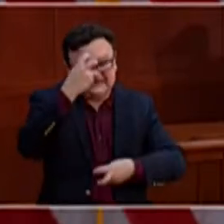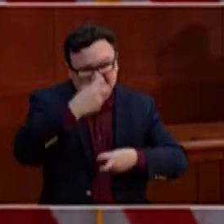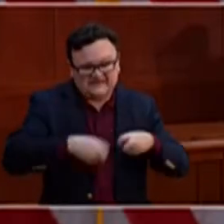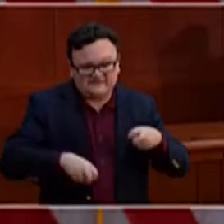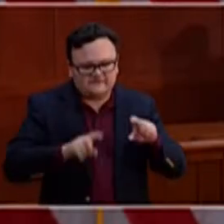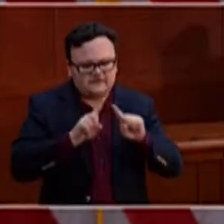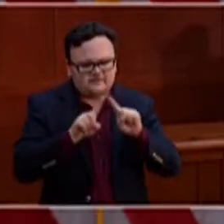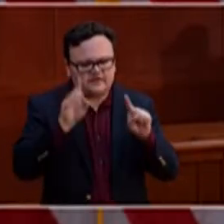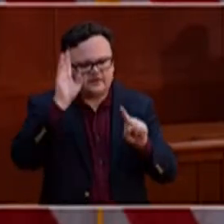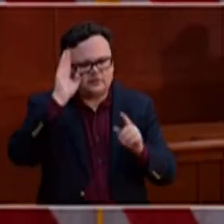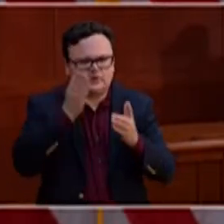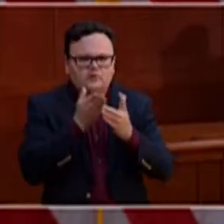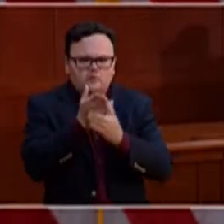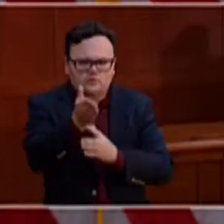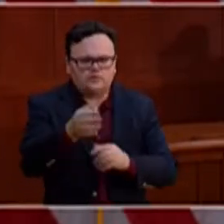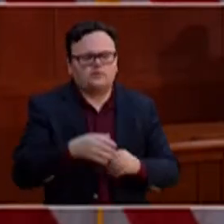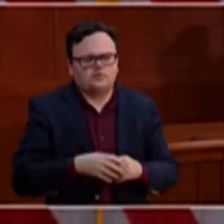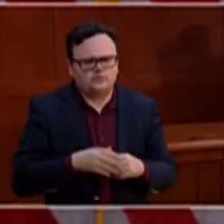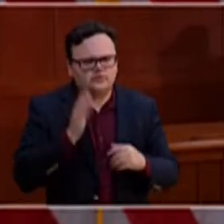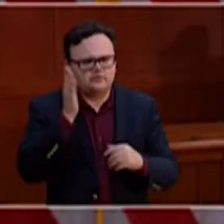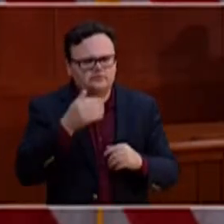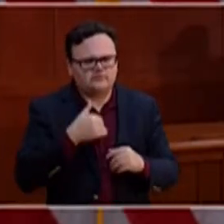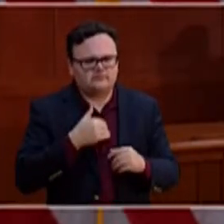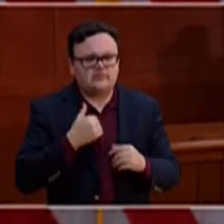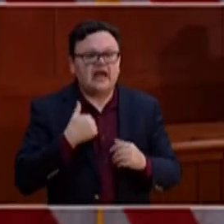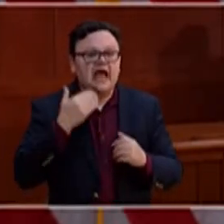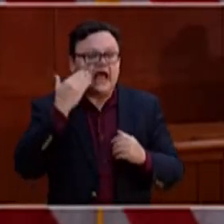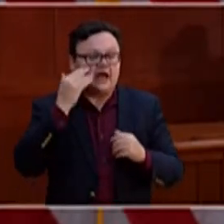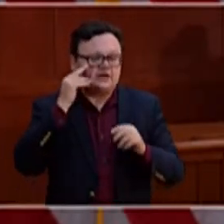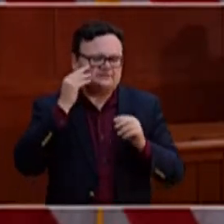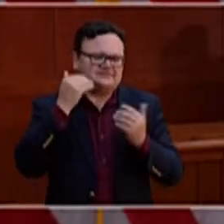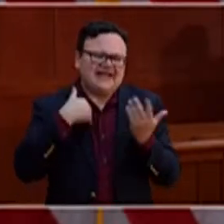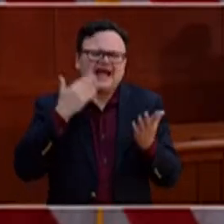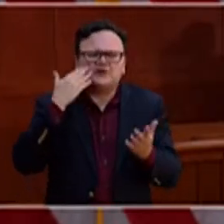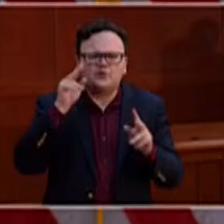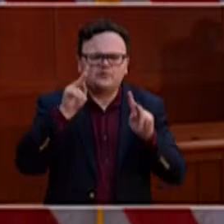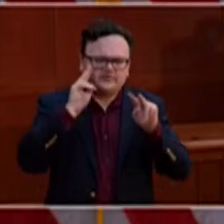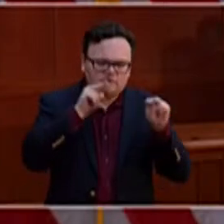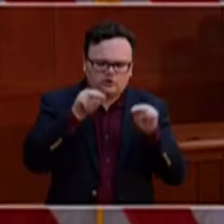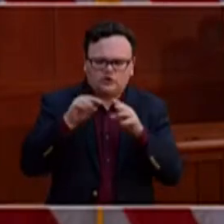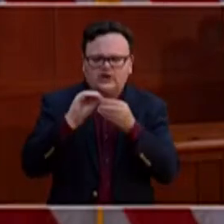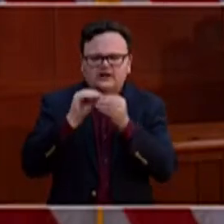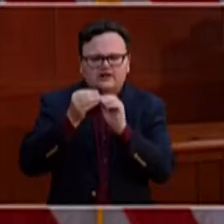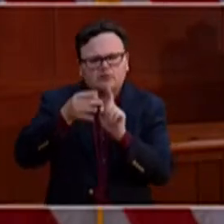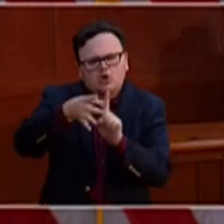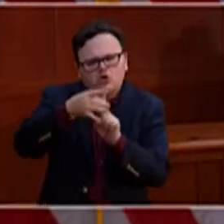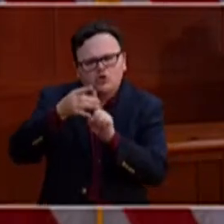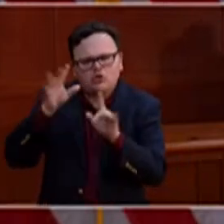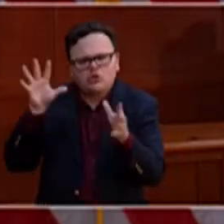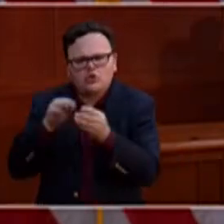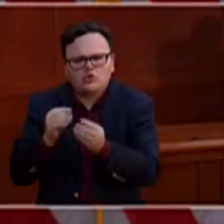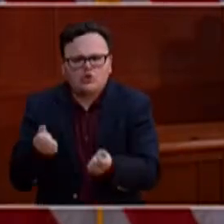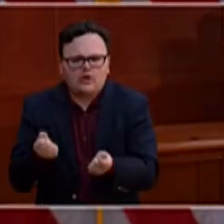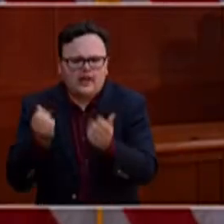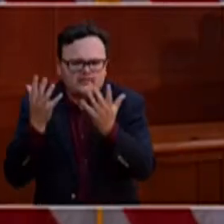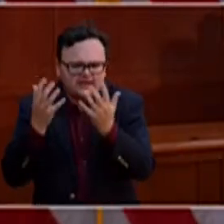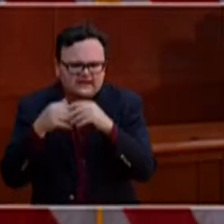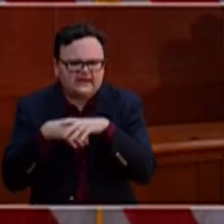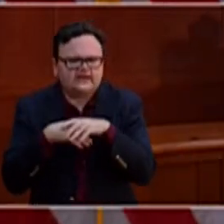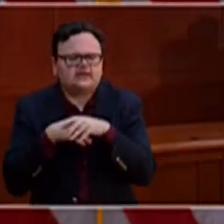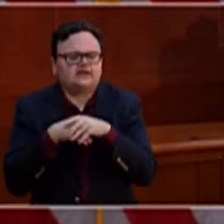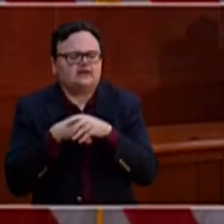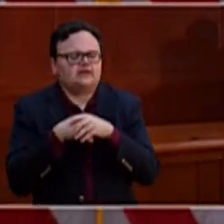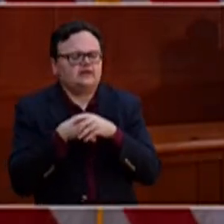on the cases, and that's something that is an issue. But you look at the COVID-like illness ED visits. We